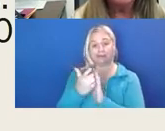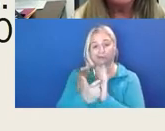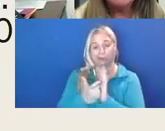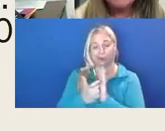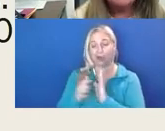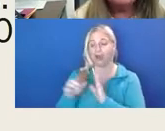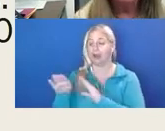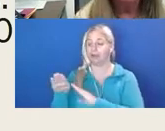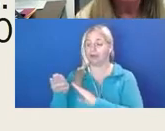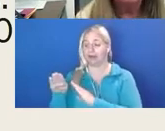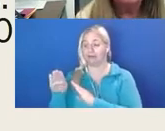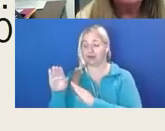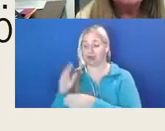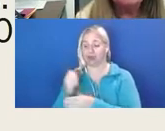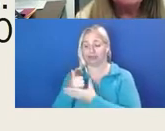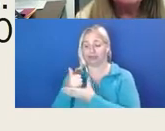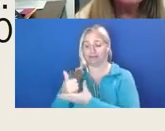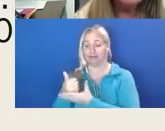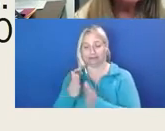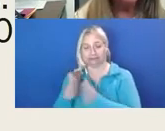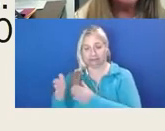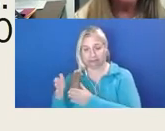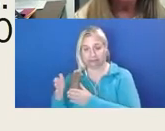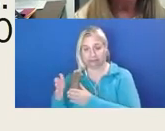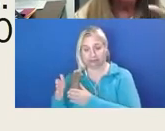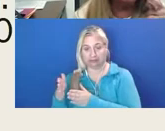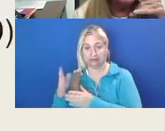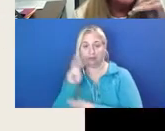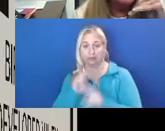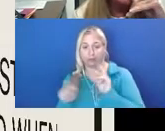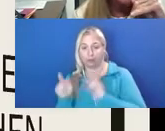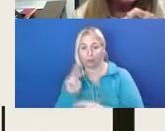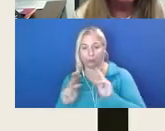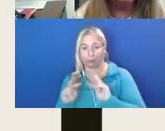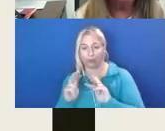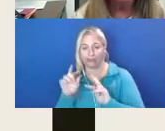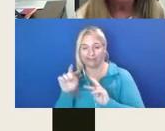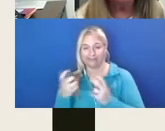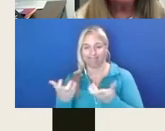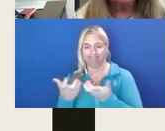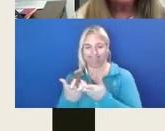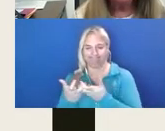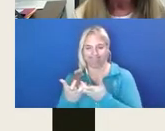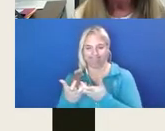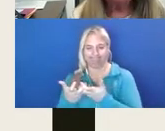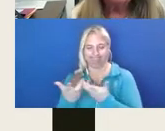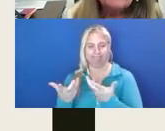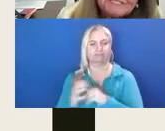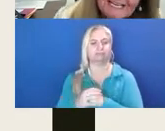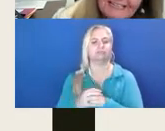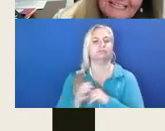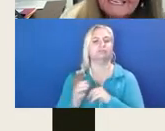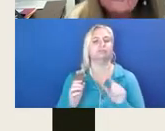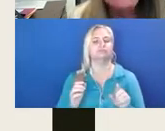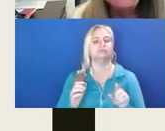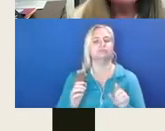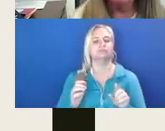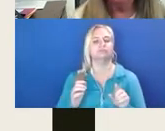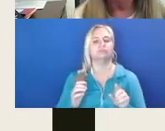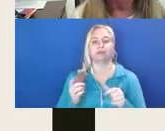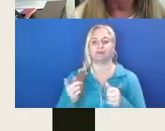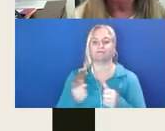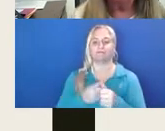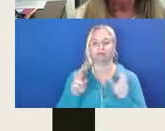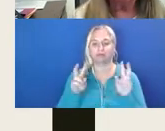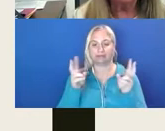intervention plans and taking a look at some themes. And that's what I'll begin to share with you this evening. So the first theme